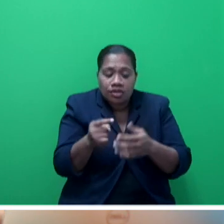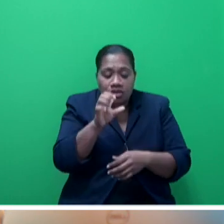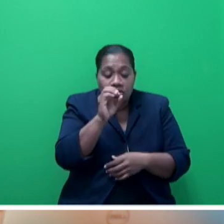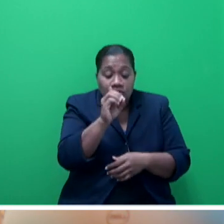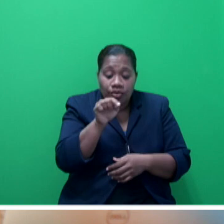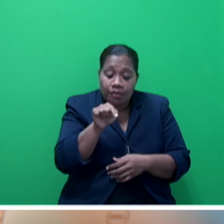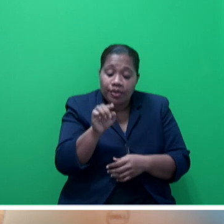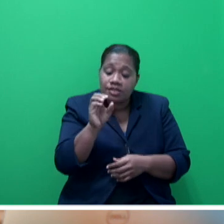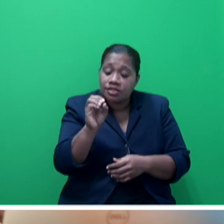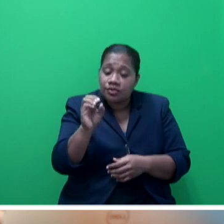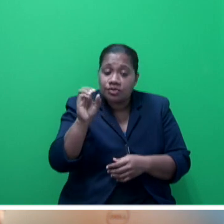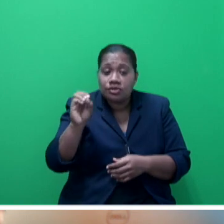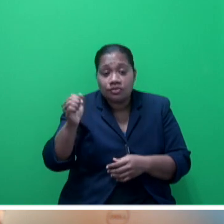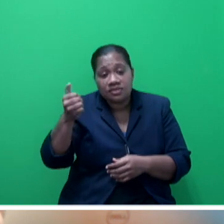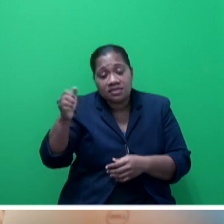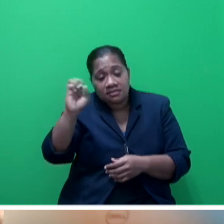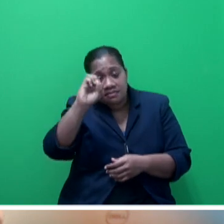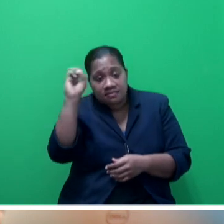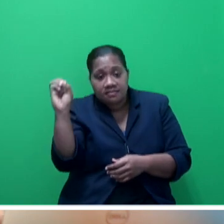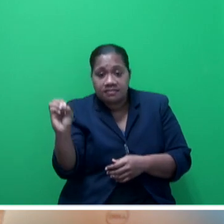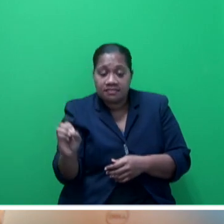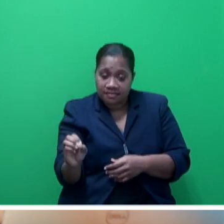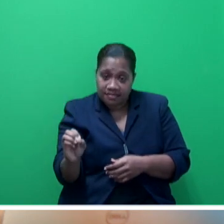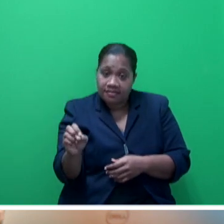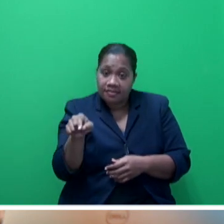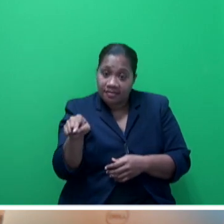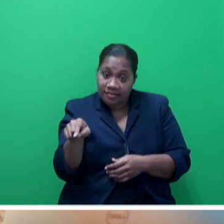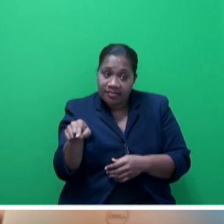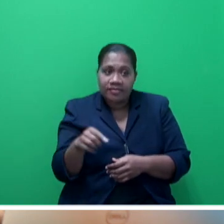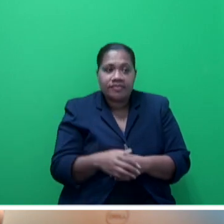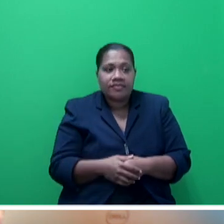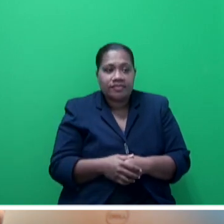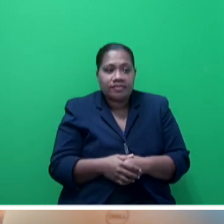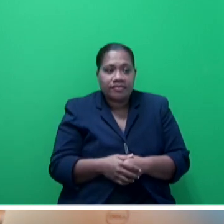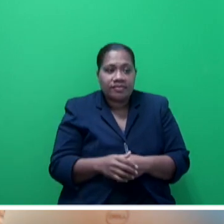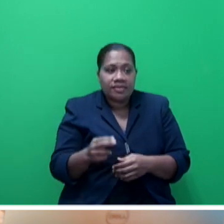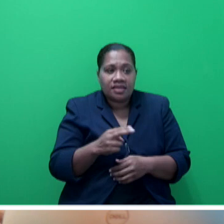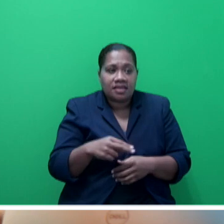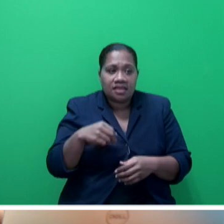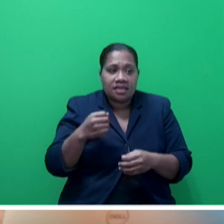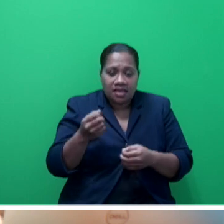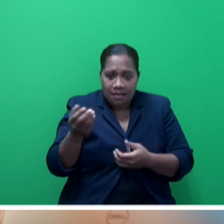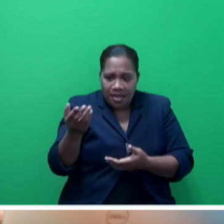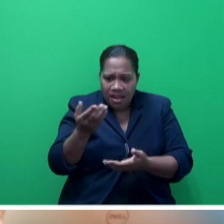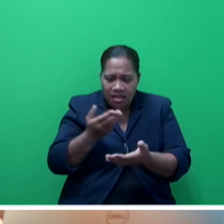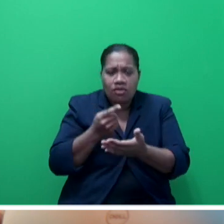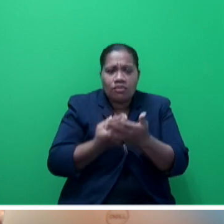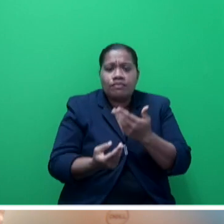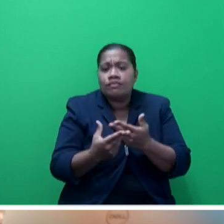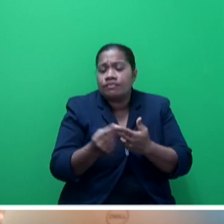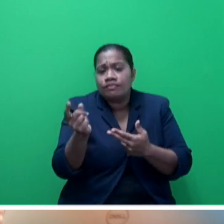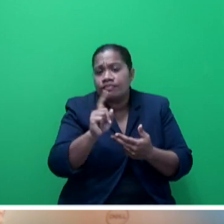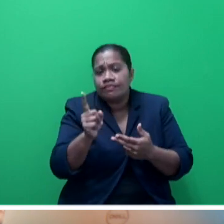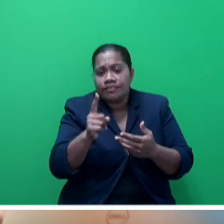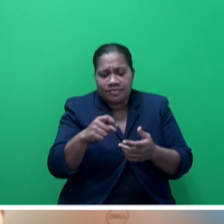0.006% to global GHG emissions, while being lush with an expansive ecosystem that is well suited for